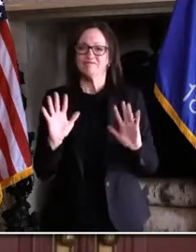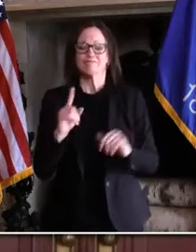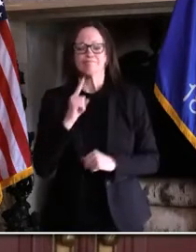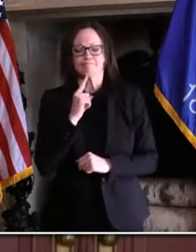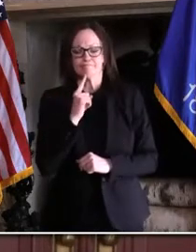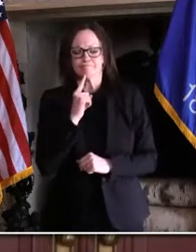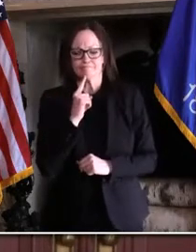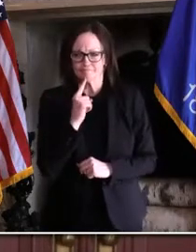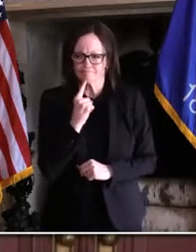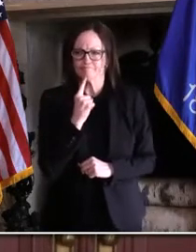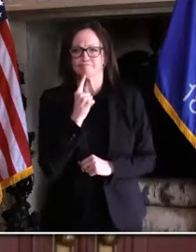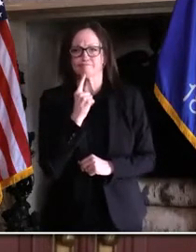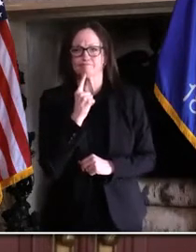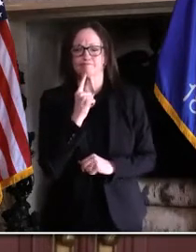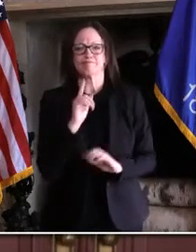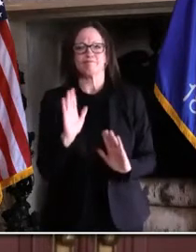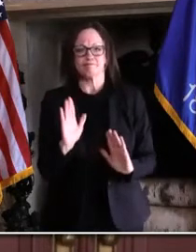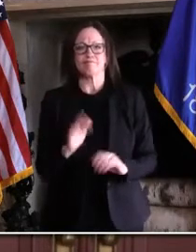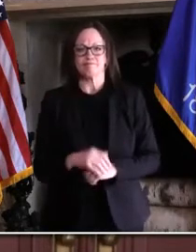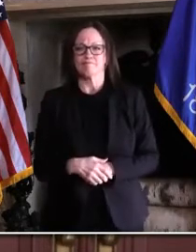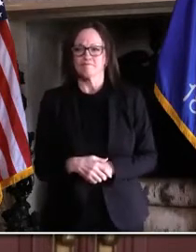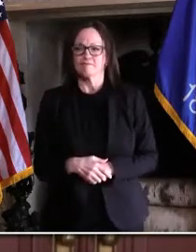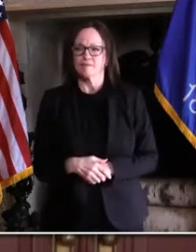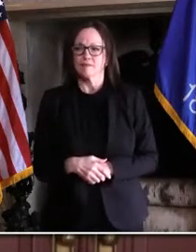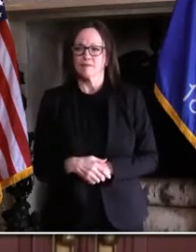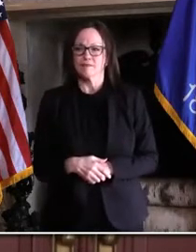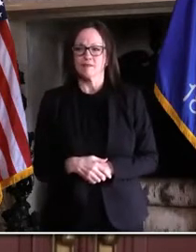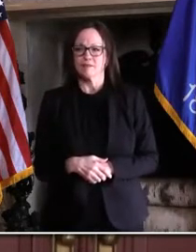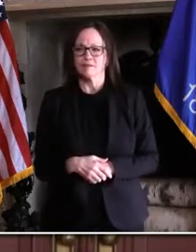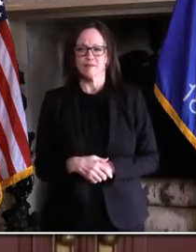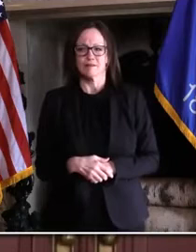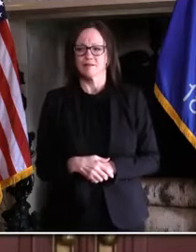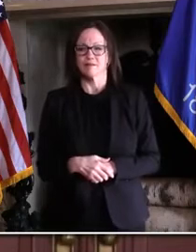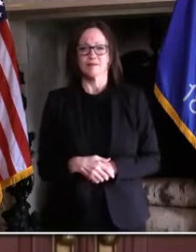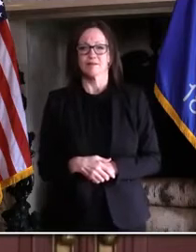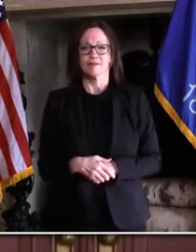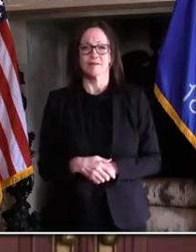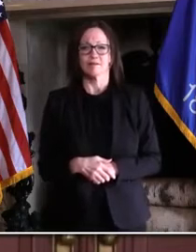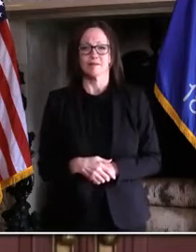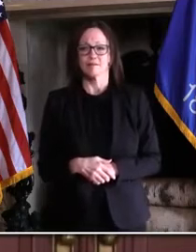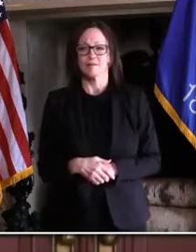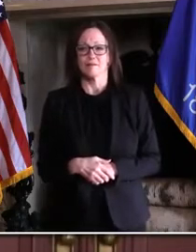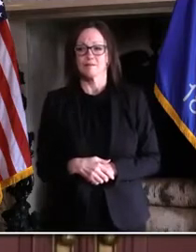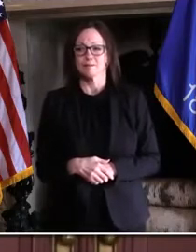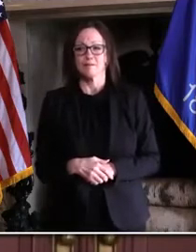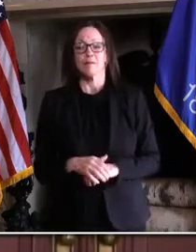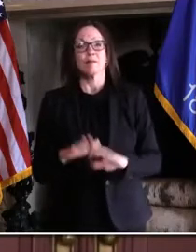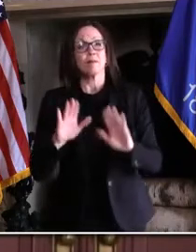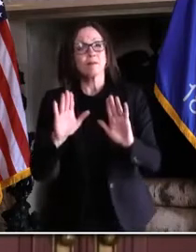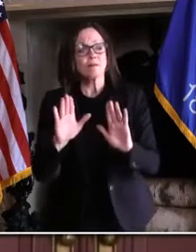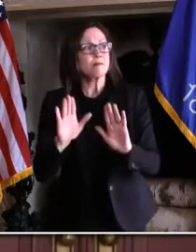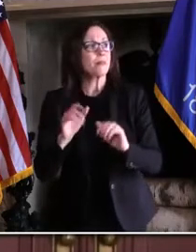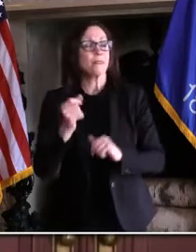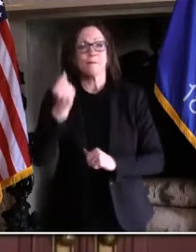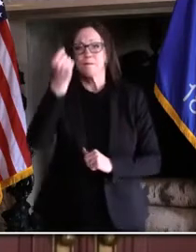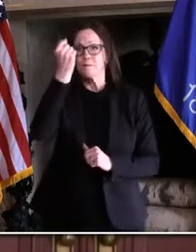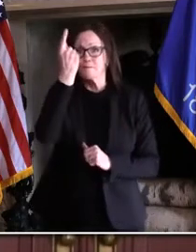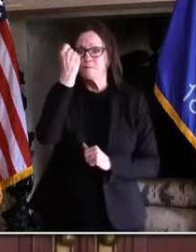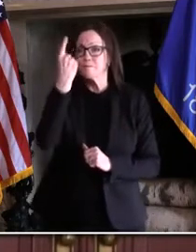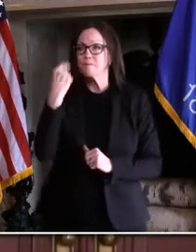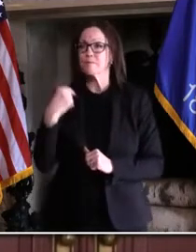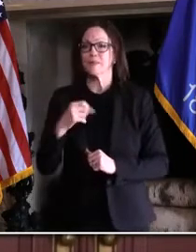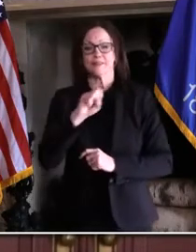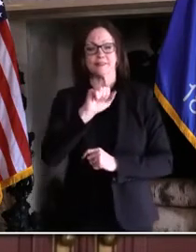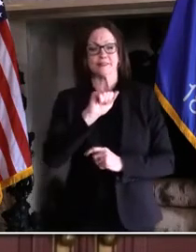leave their homes. You can still go outdoors, walk your dog, go to the doctor, go to the